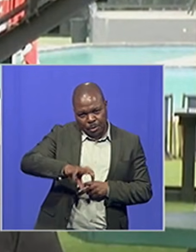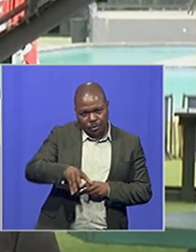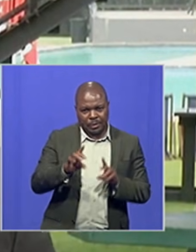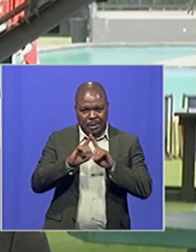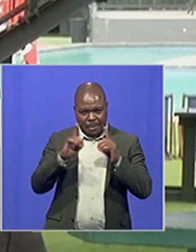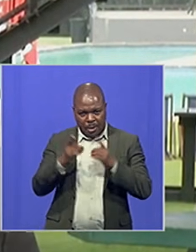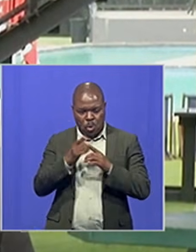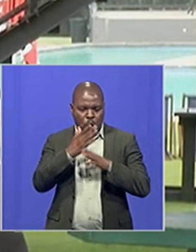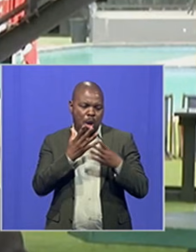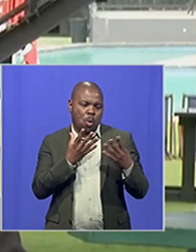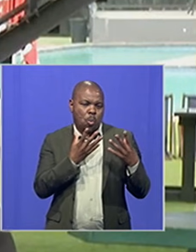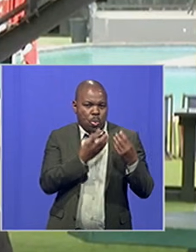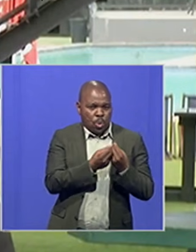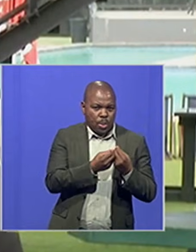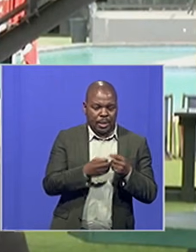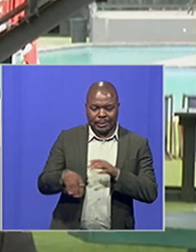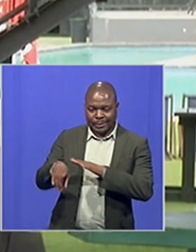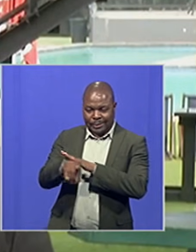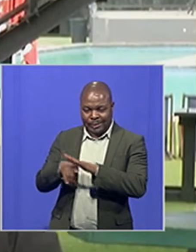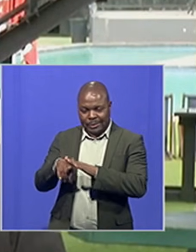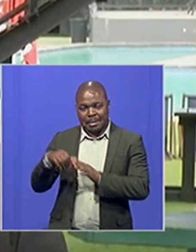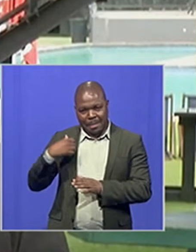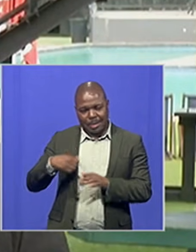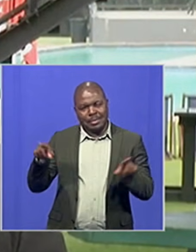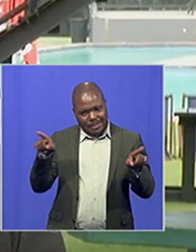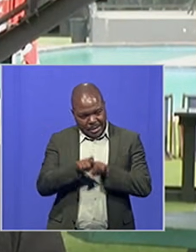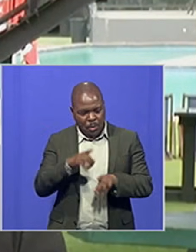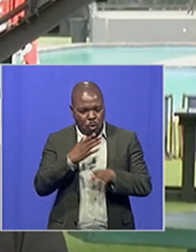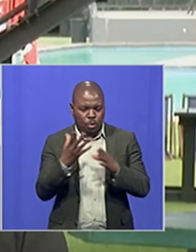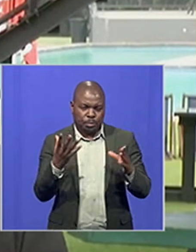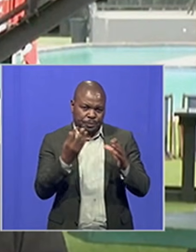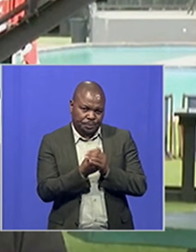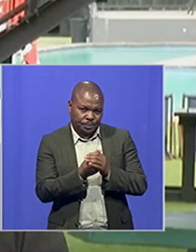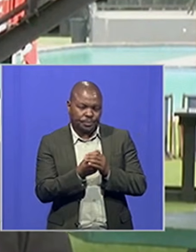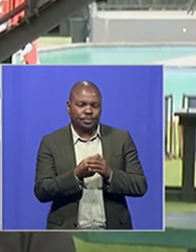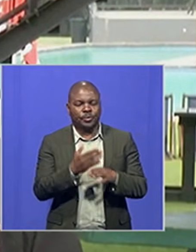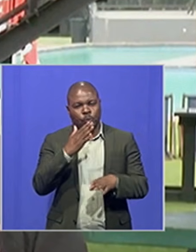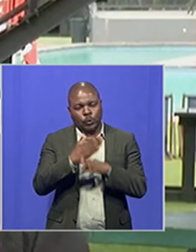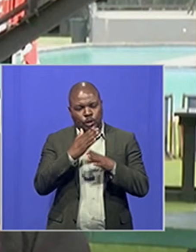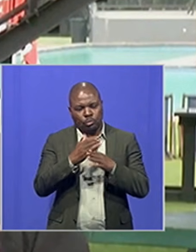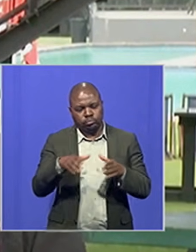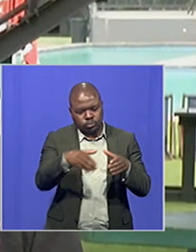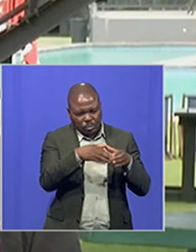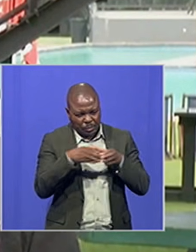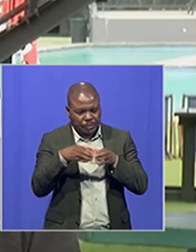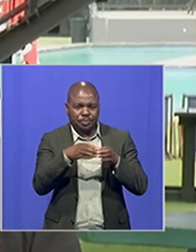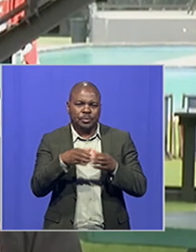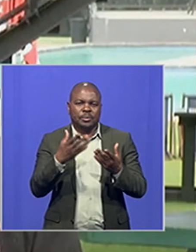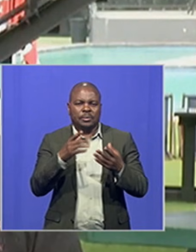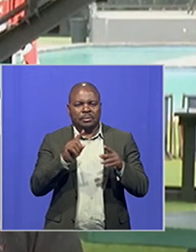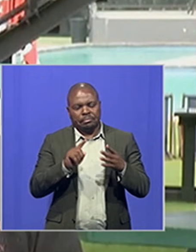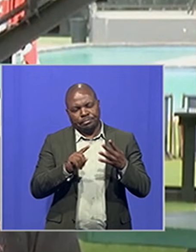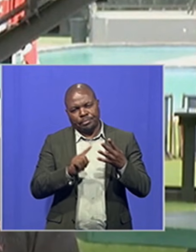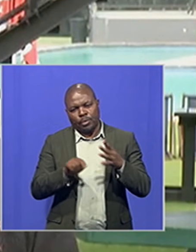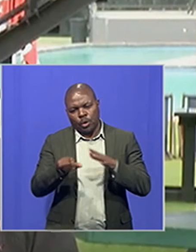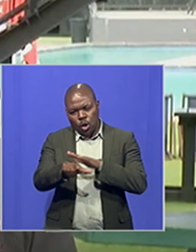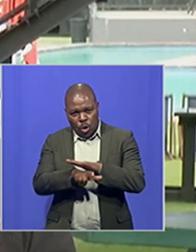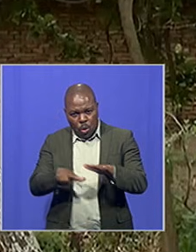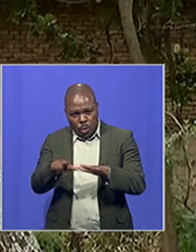working closely together with the district municipality. We're working closely together with the